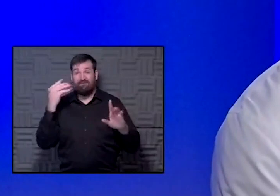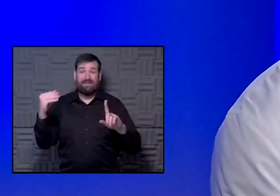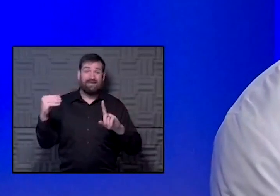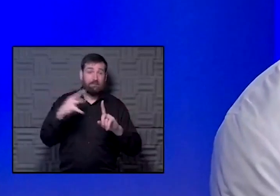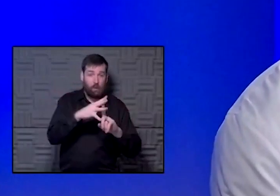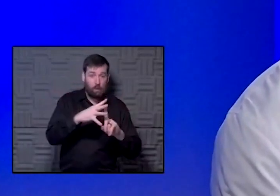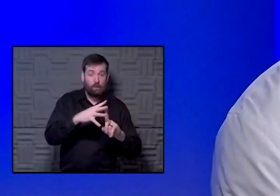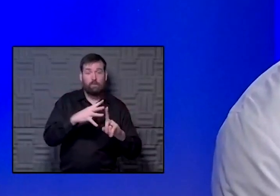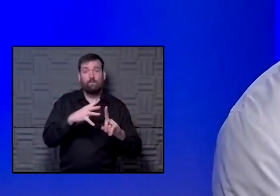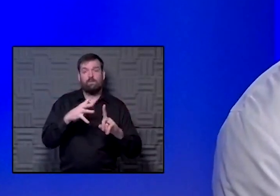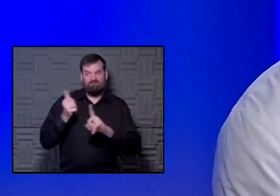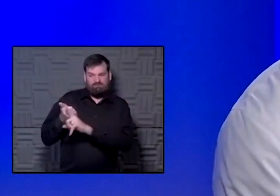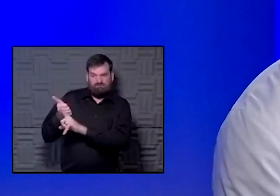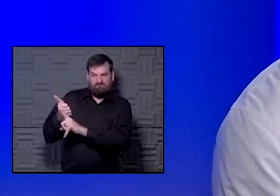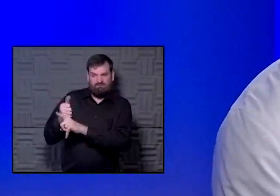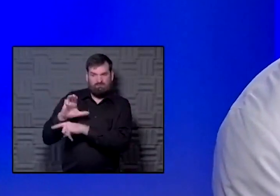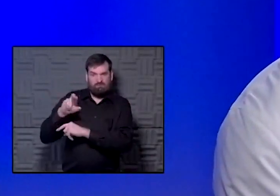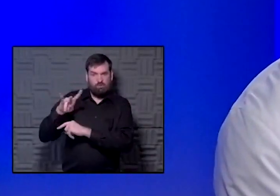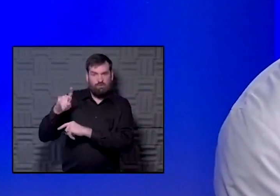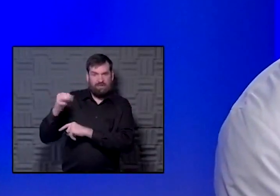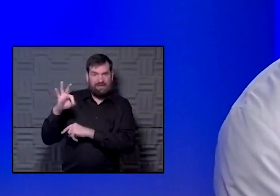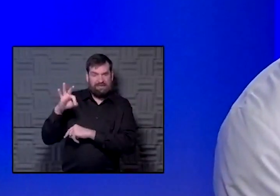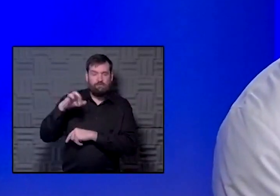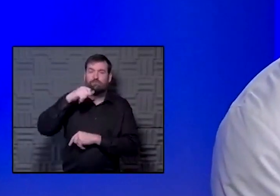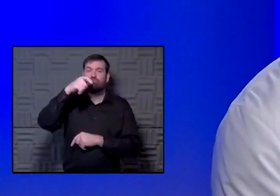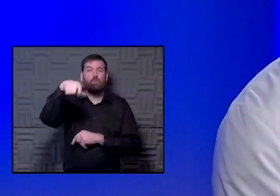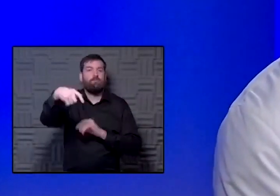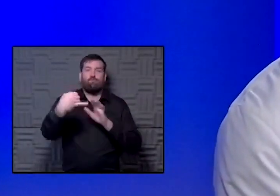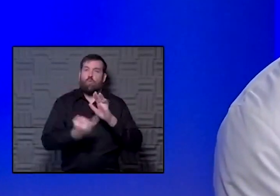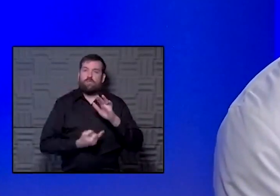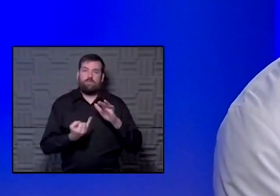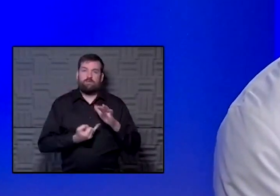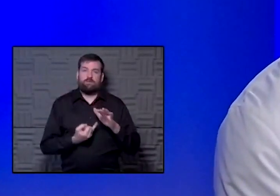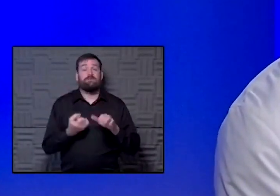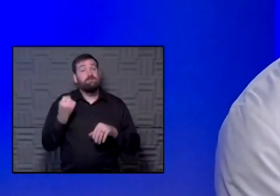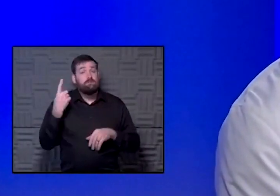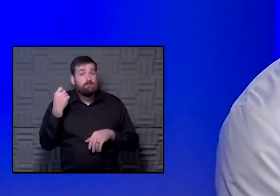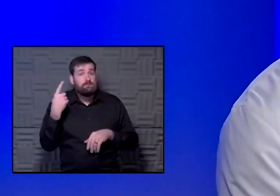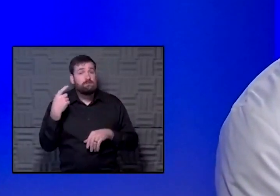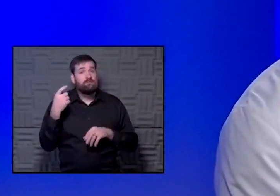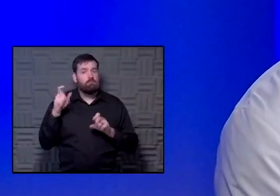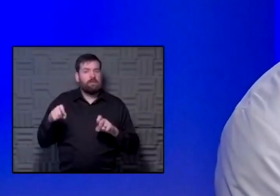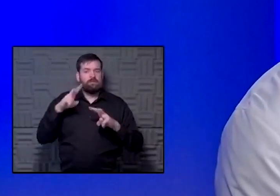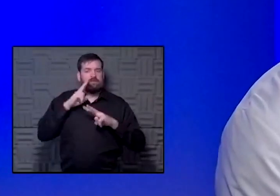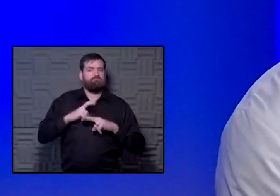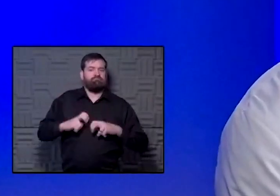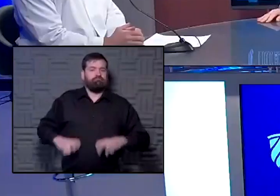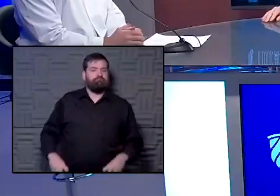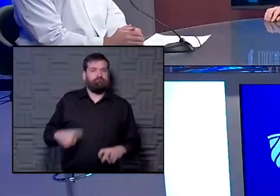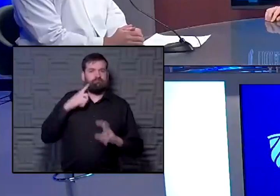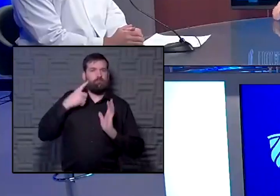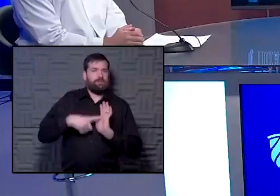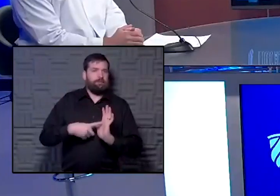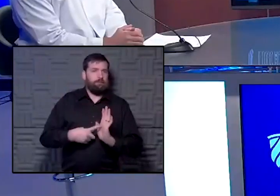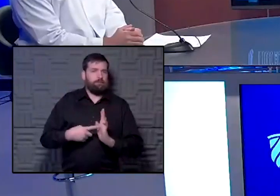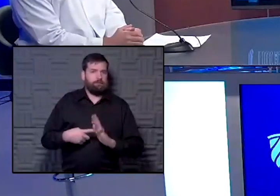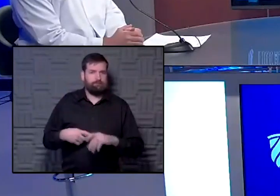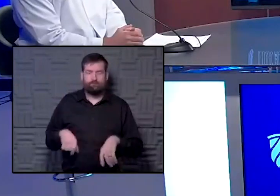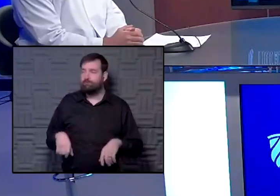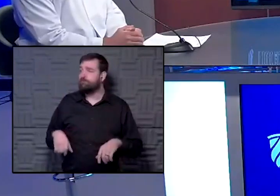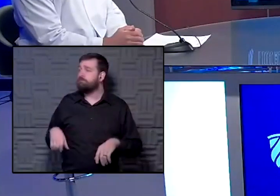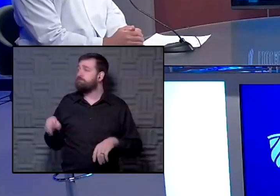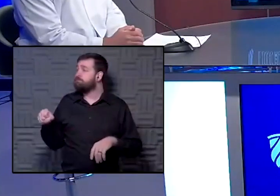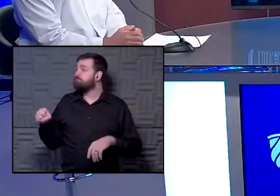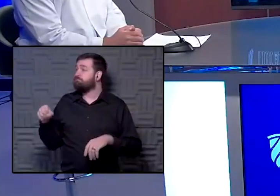to somebody with COVID-19, you don't need to quarantine, but you need to continue to watch for symptoms. Yeah, and just to say,